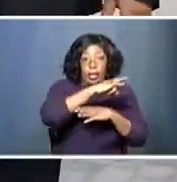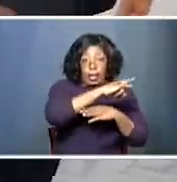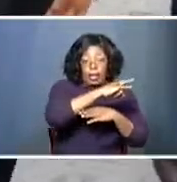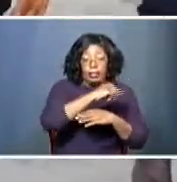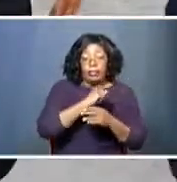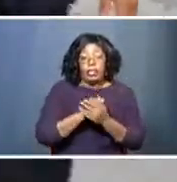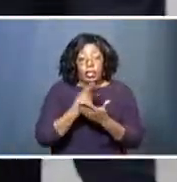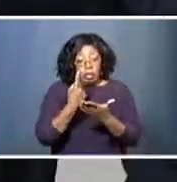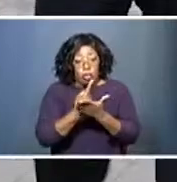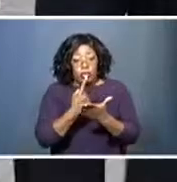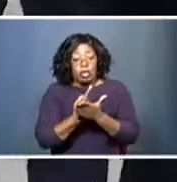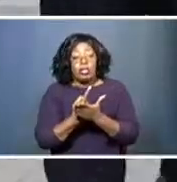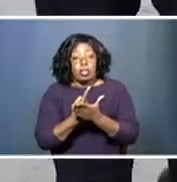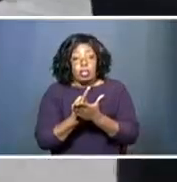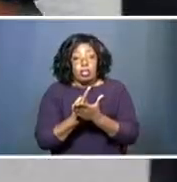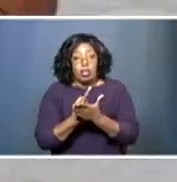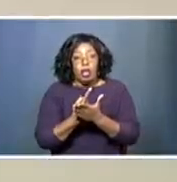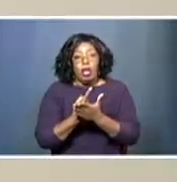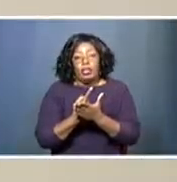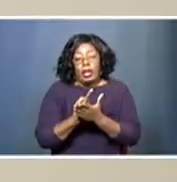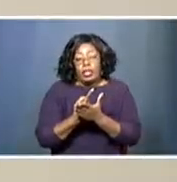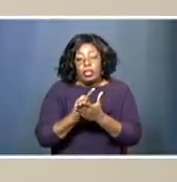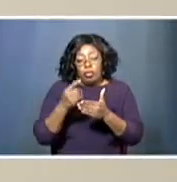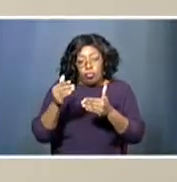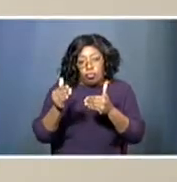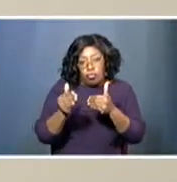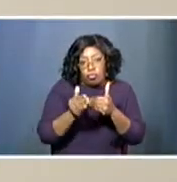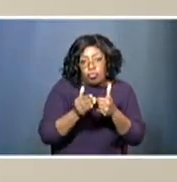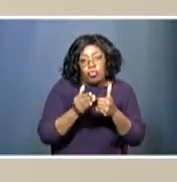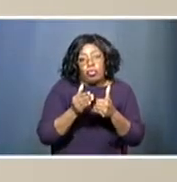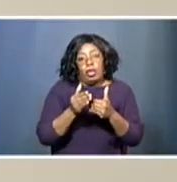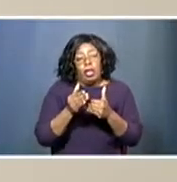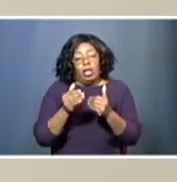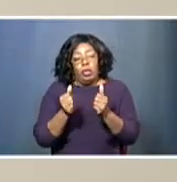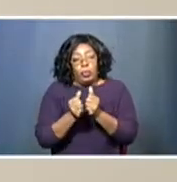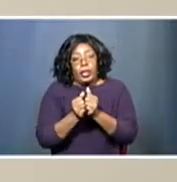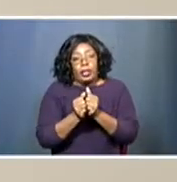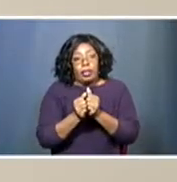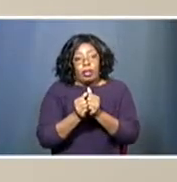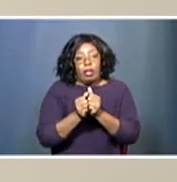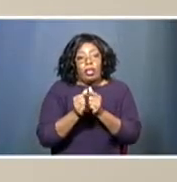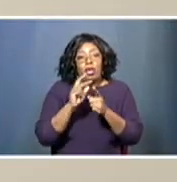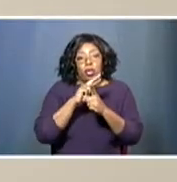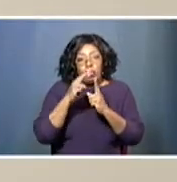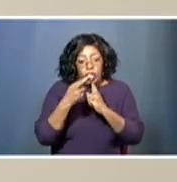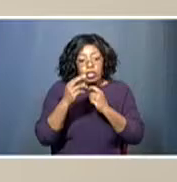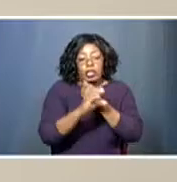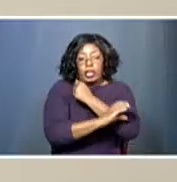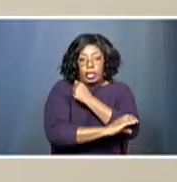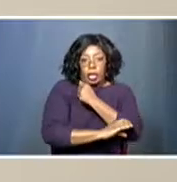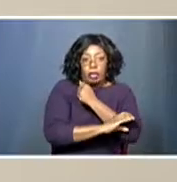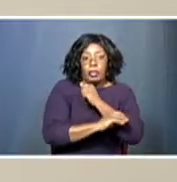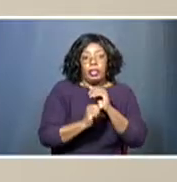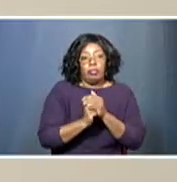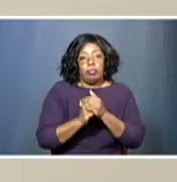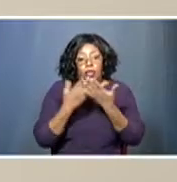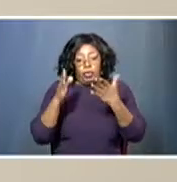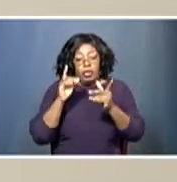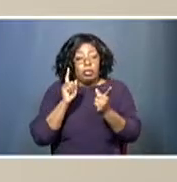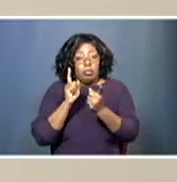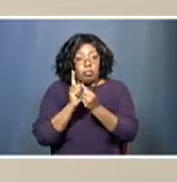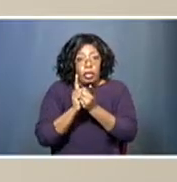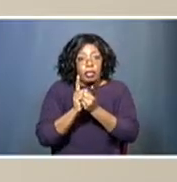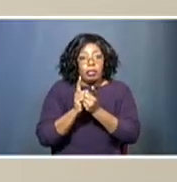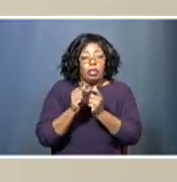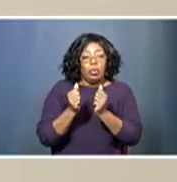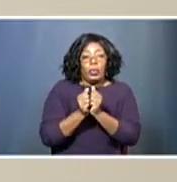talks focused on closing the gap between the Middle East and the Caribbean region. We met with the chairman of